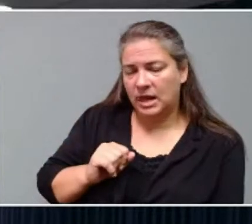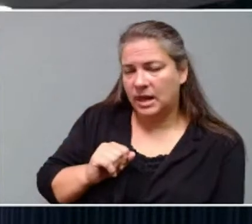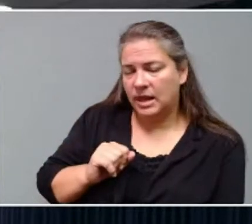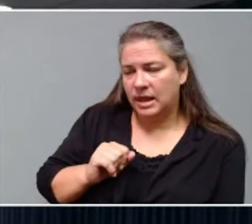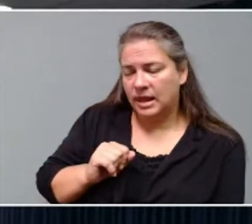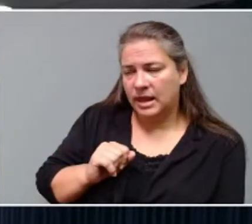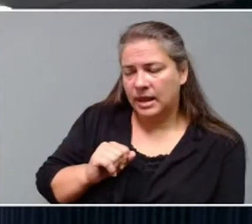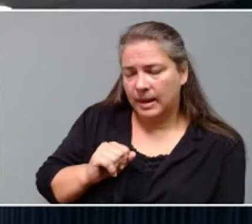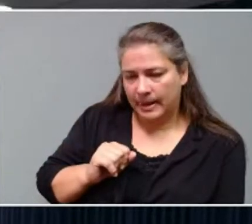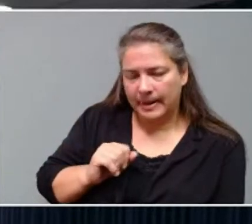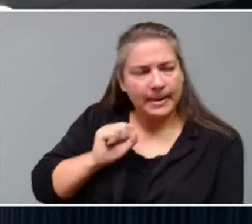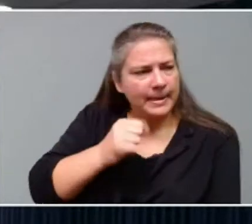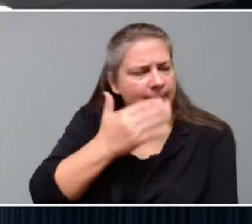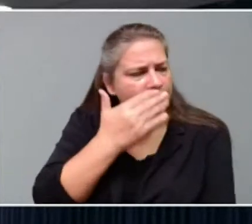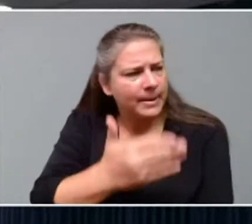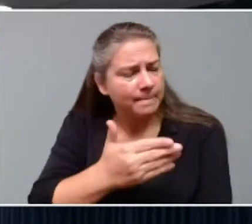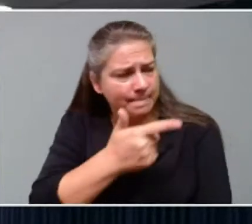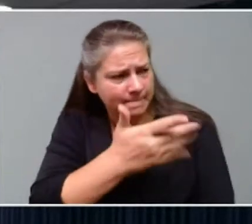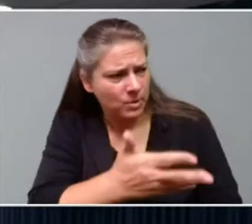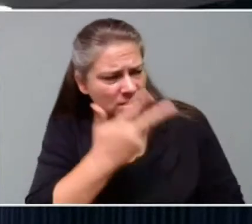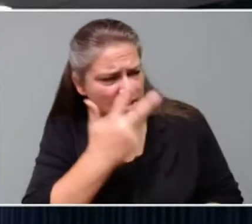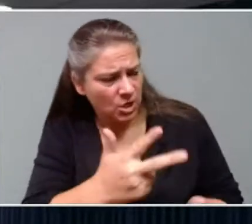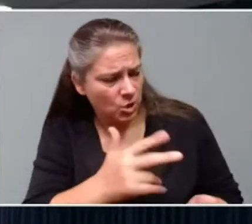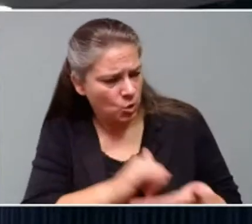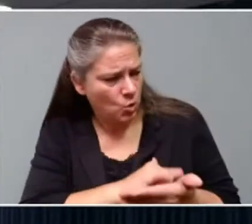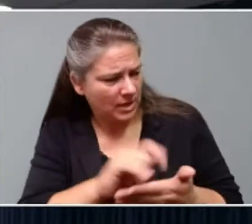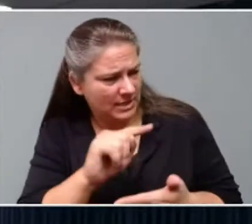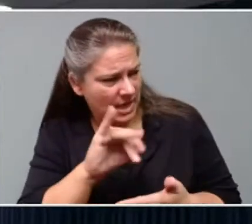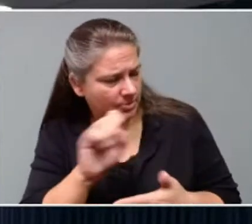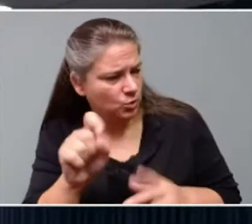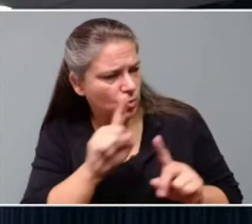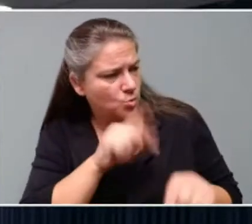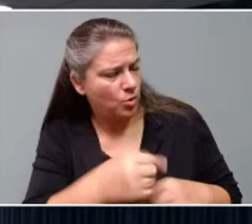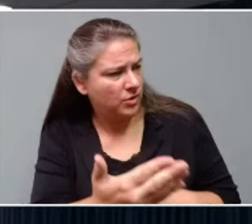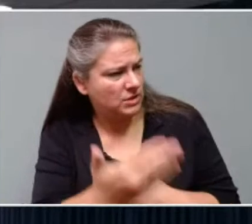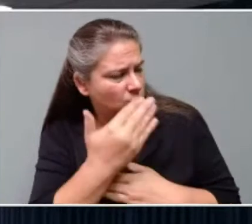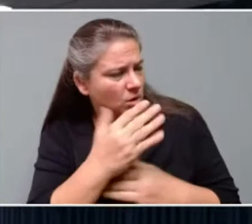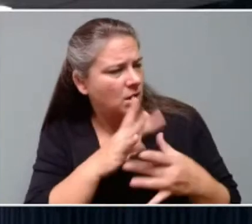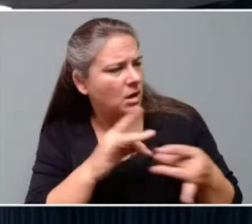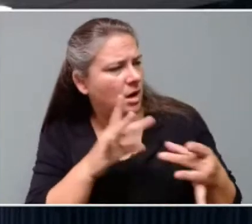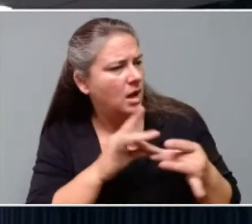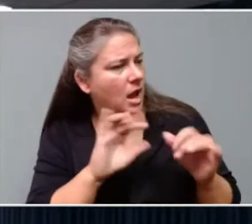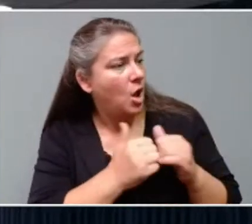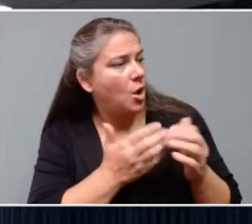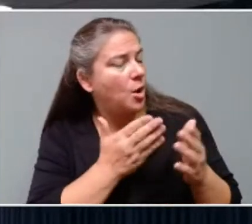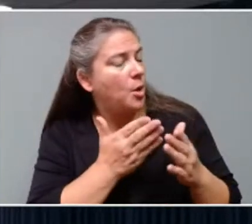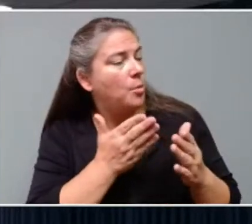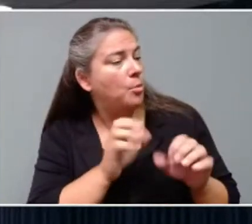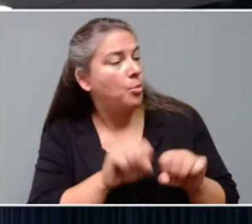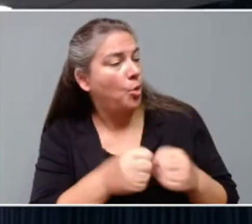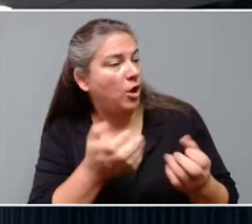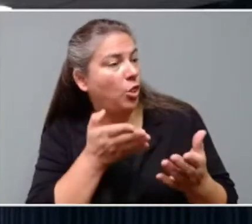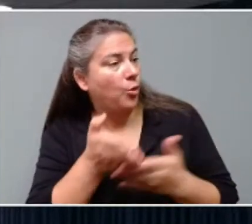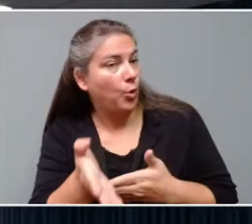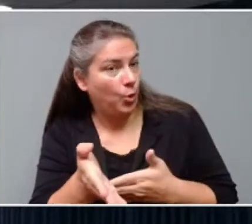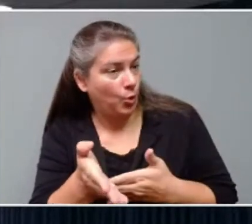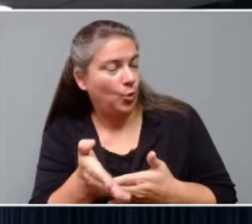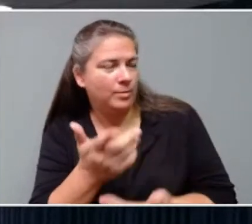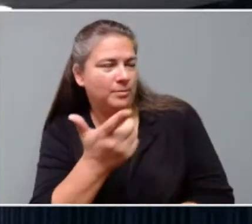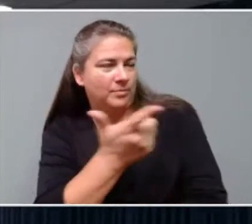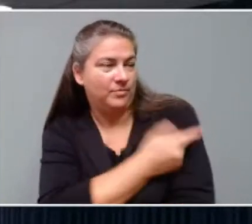Yeah, thank you. You may have seen the New York Times report this morning about how breakthrough cases may account for 1 in